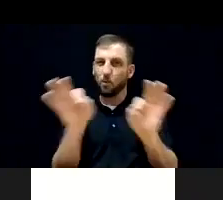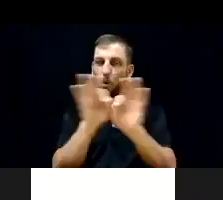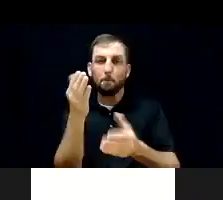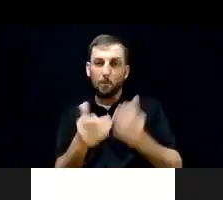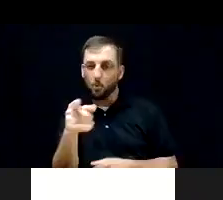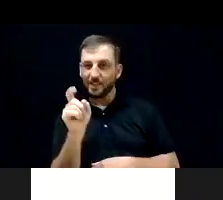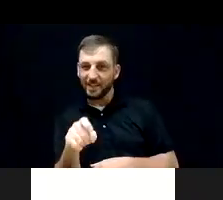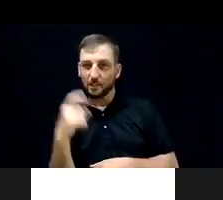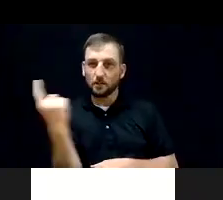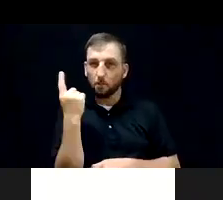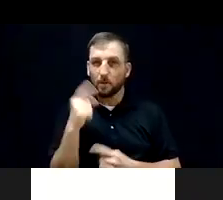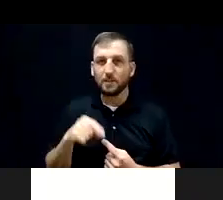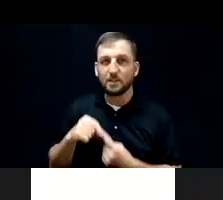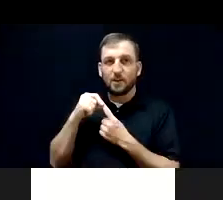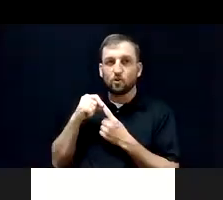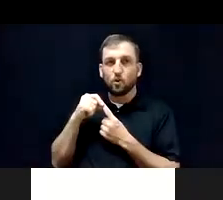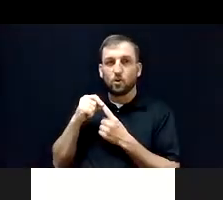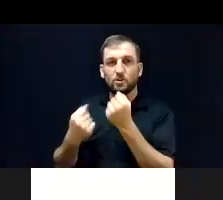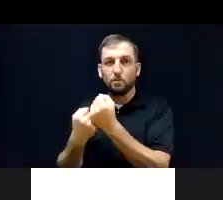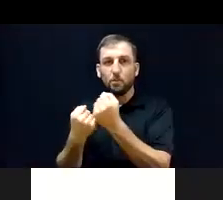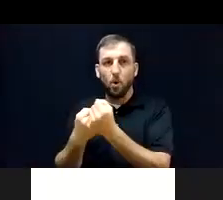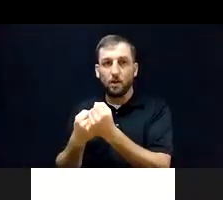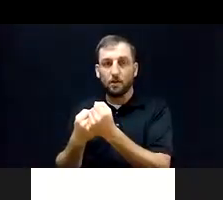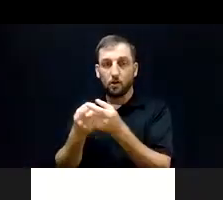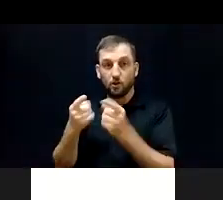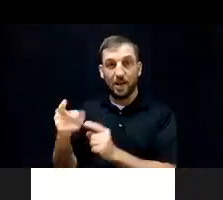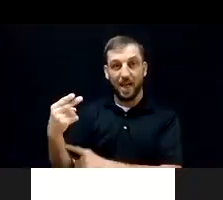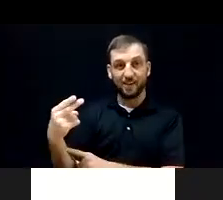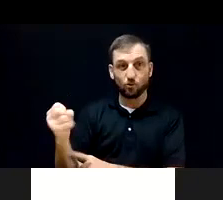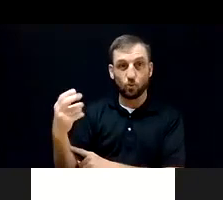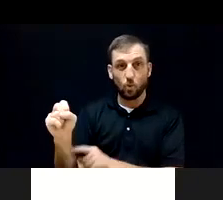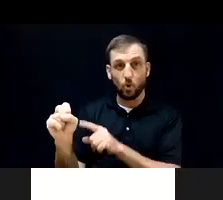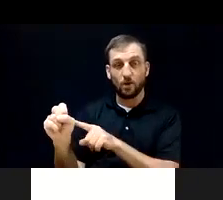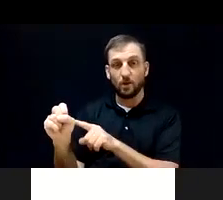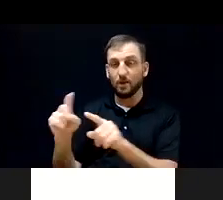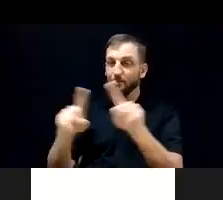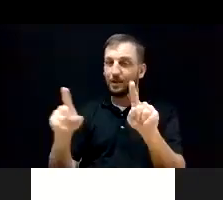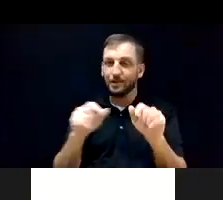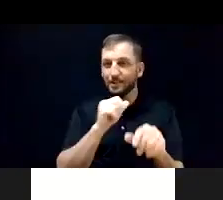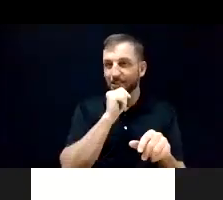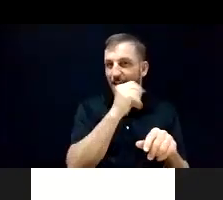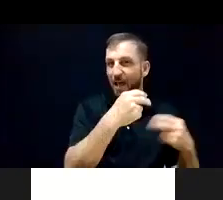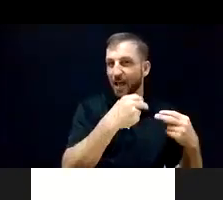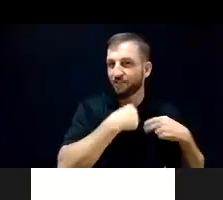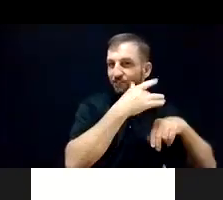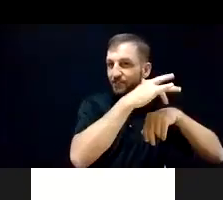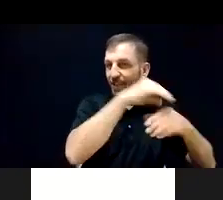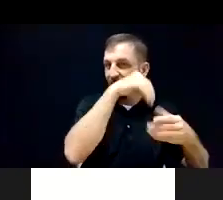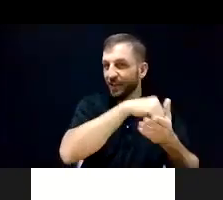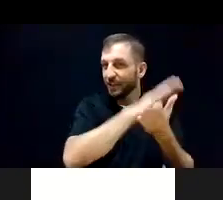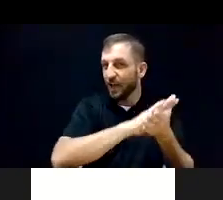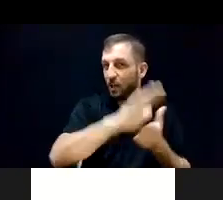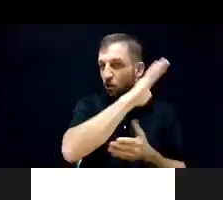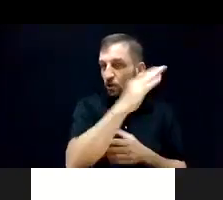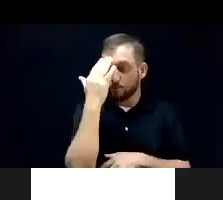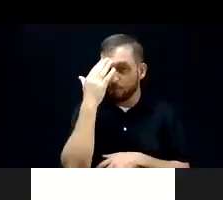support in high school that isn't going to be available in college because